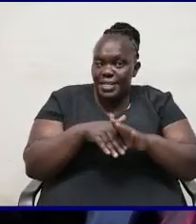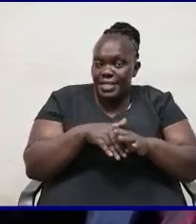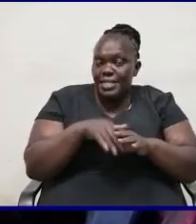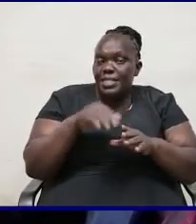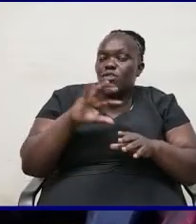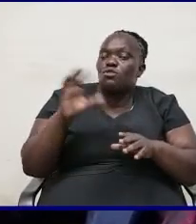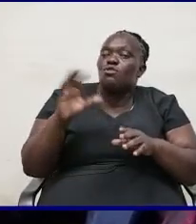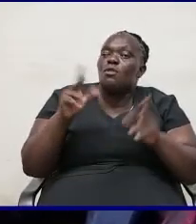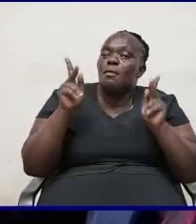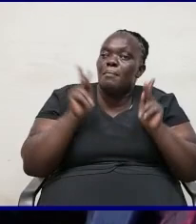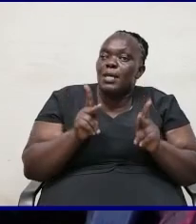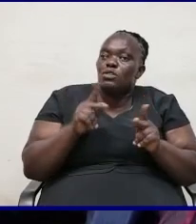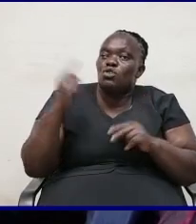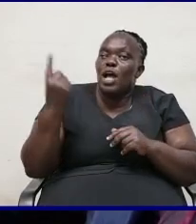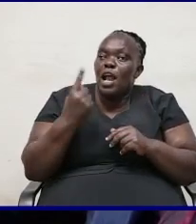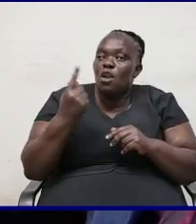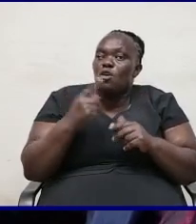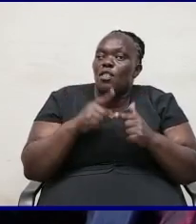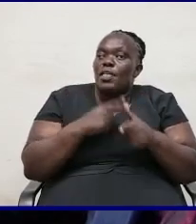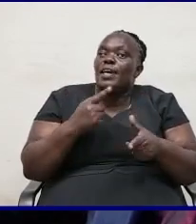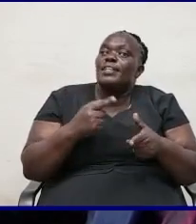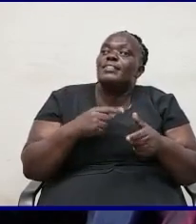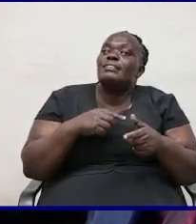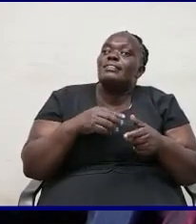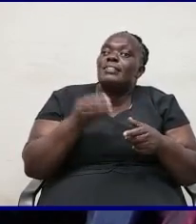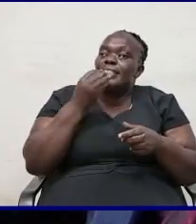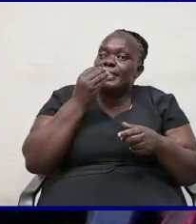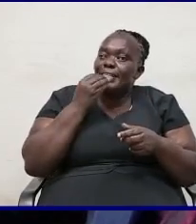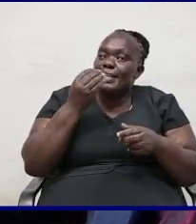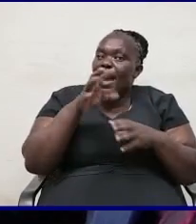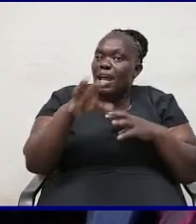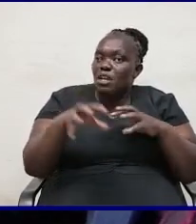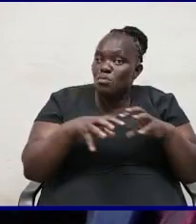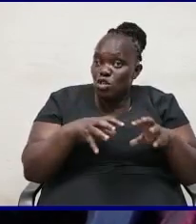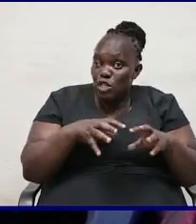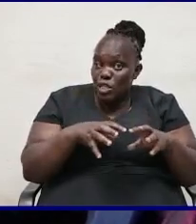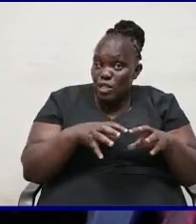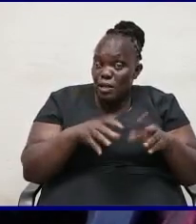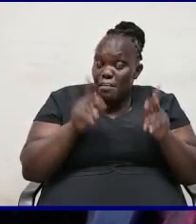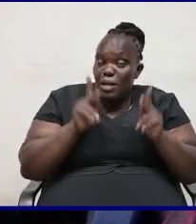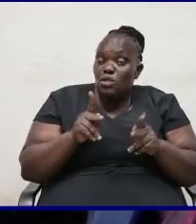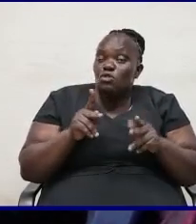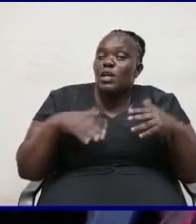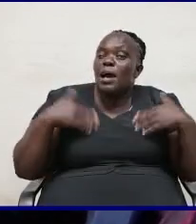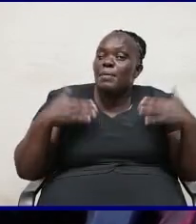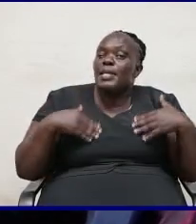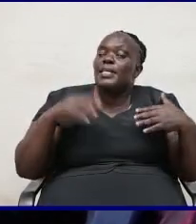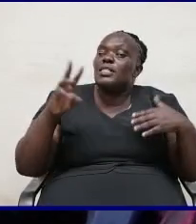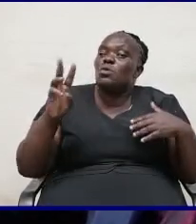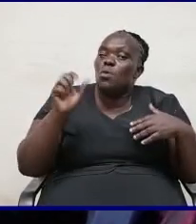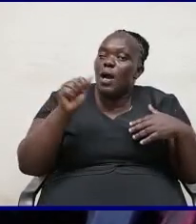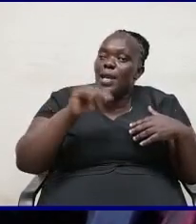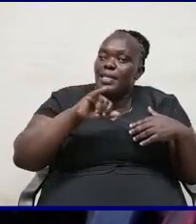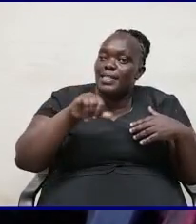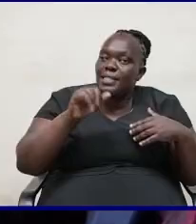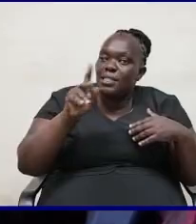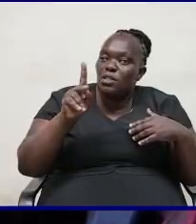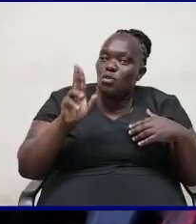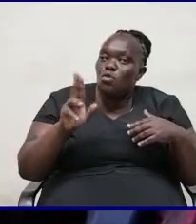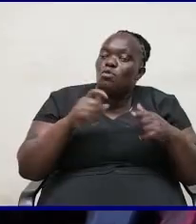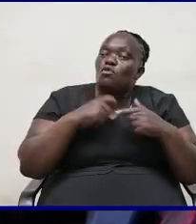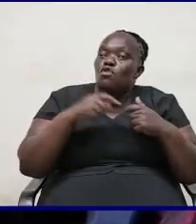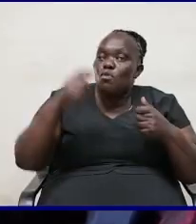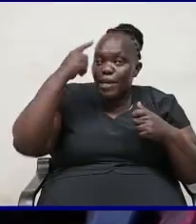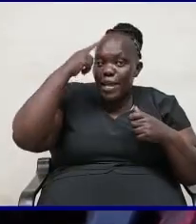Gong Hills while someone was alone, was mugged. Question number 2 comes from someone called Happiness Wajiko